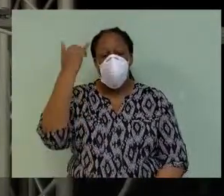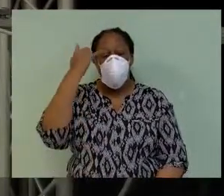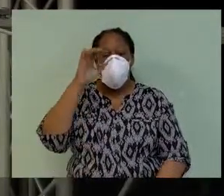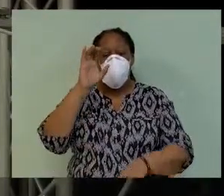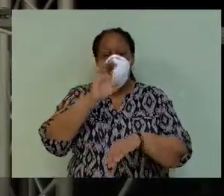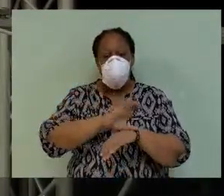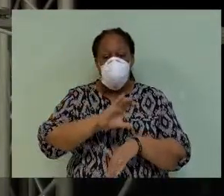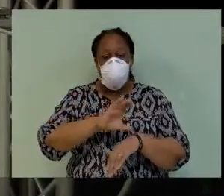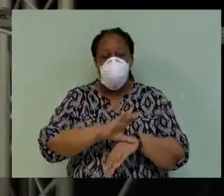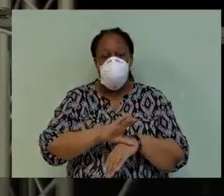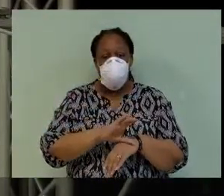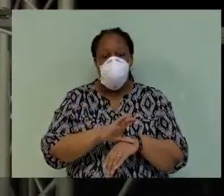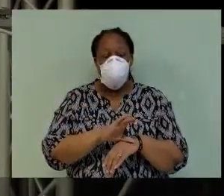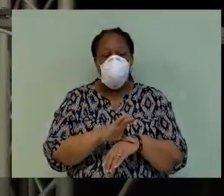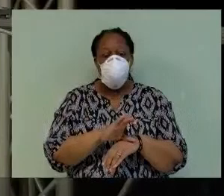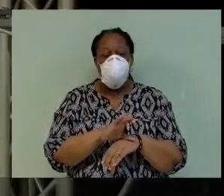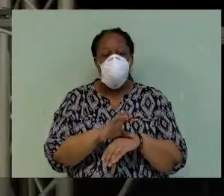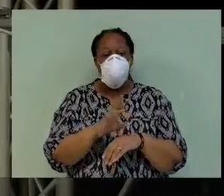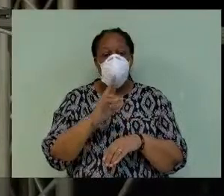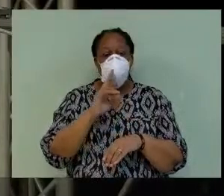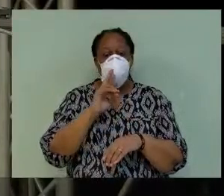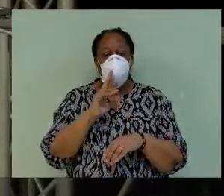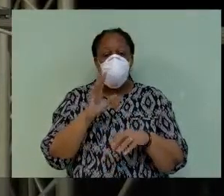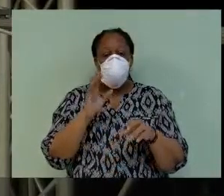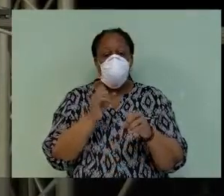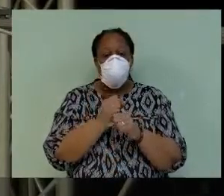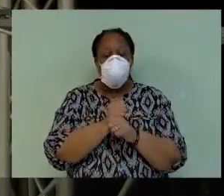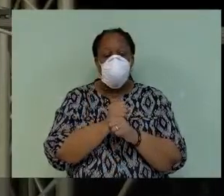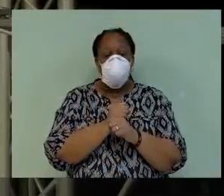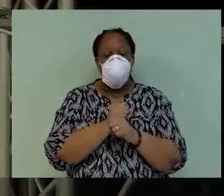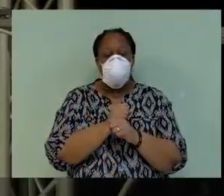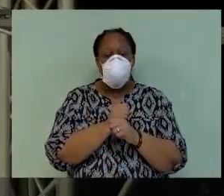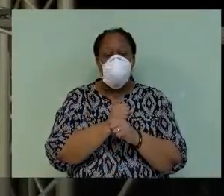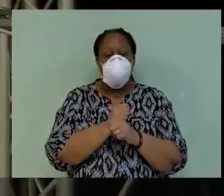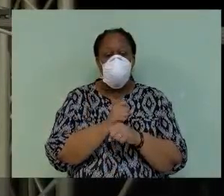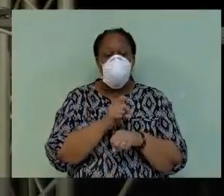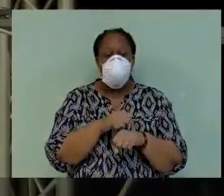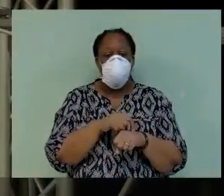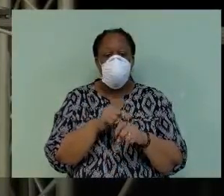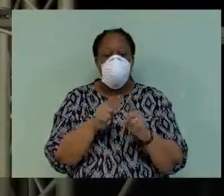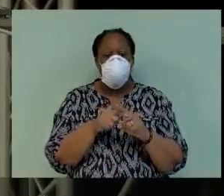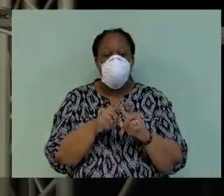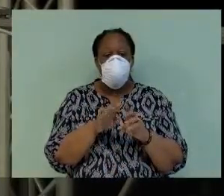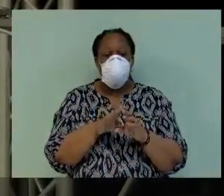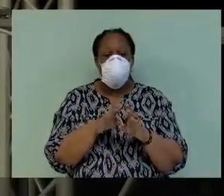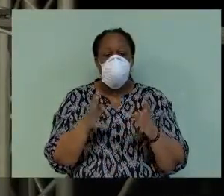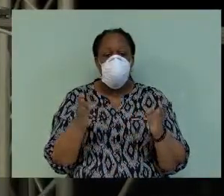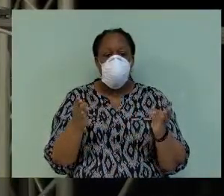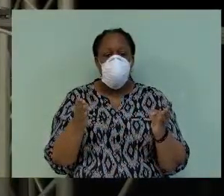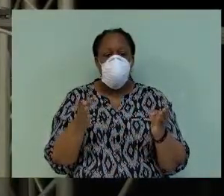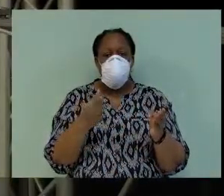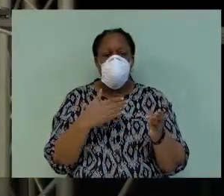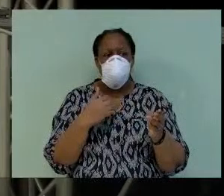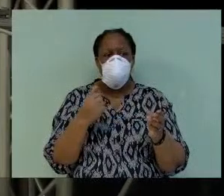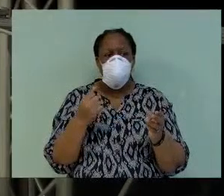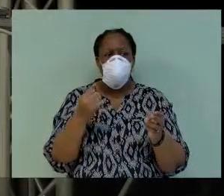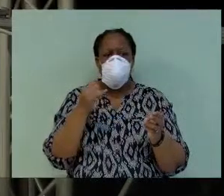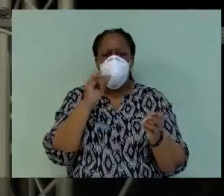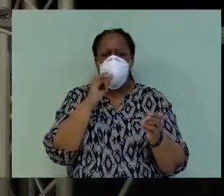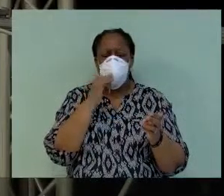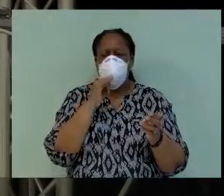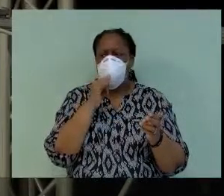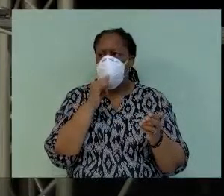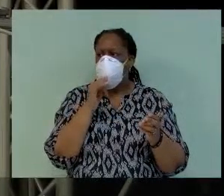are being given the opportunity to reopen and bars are not given the opportunity